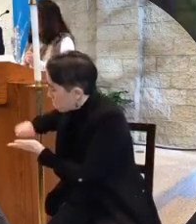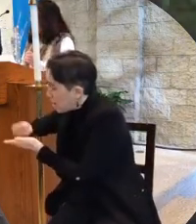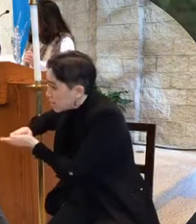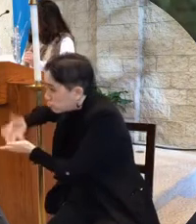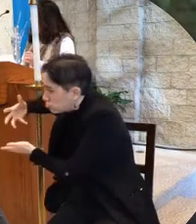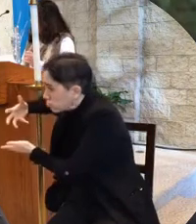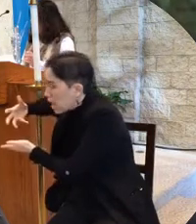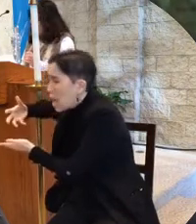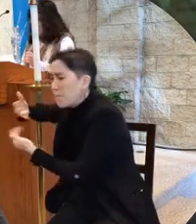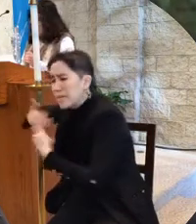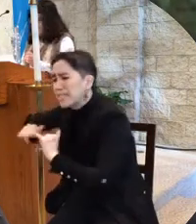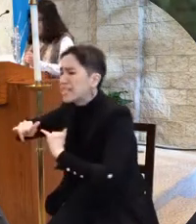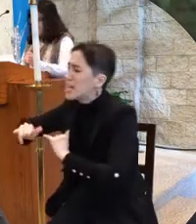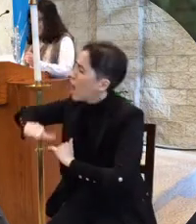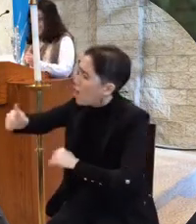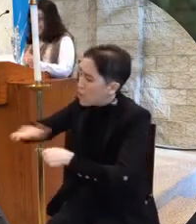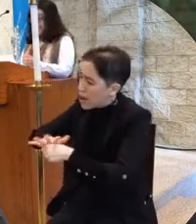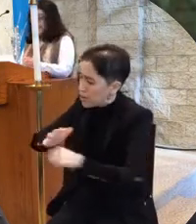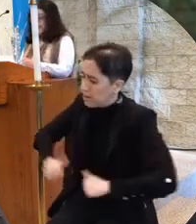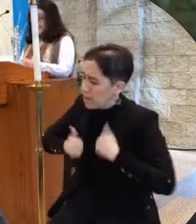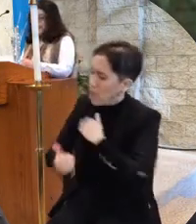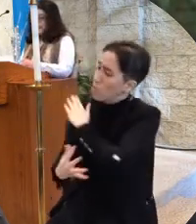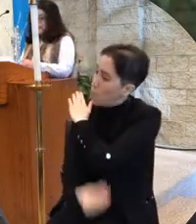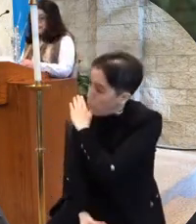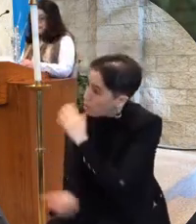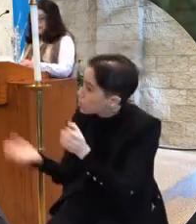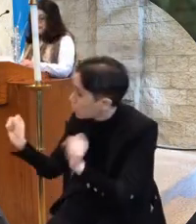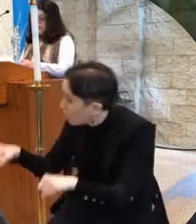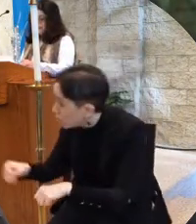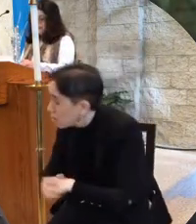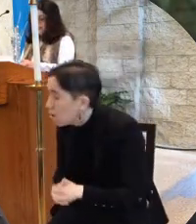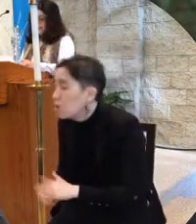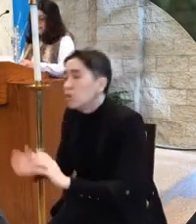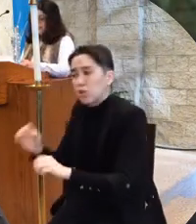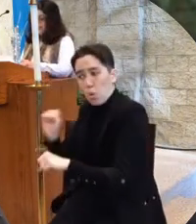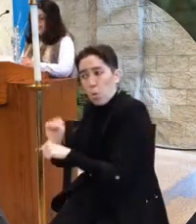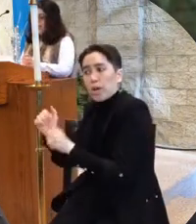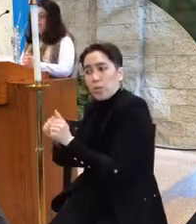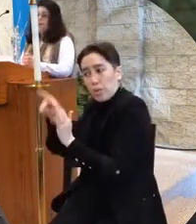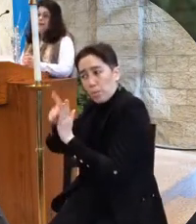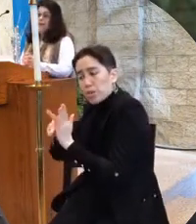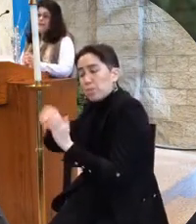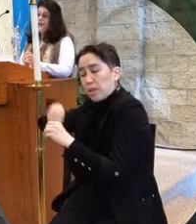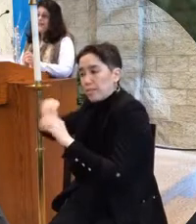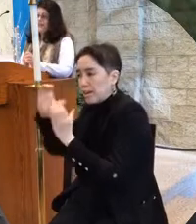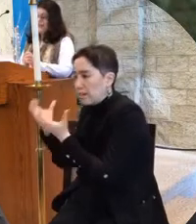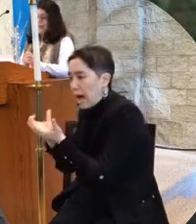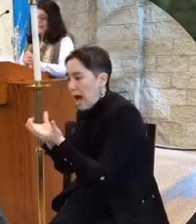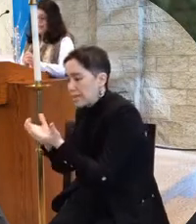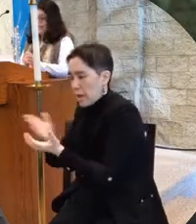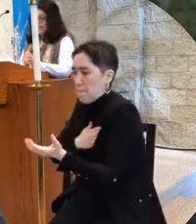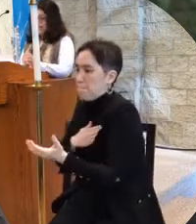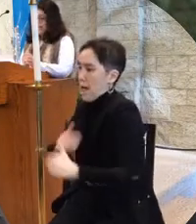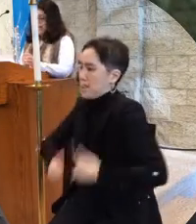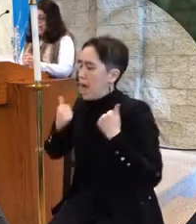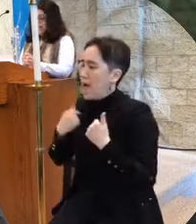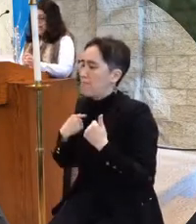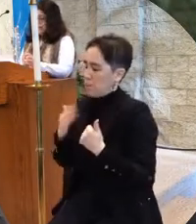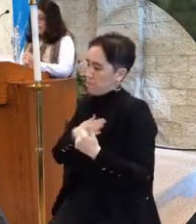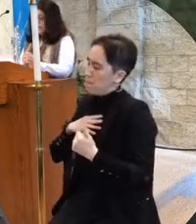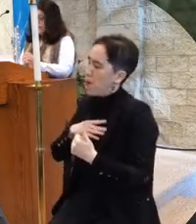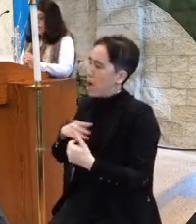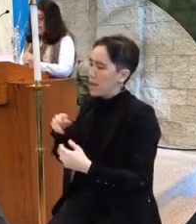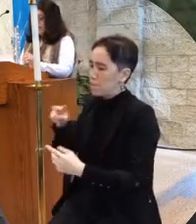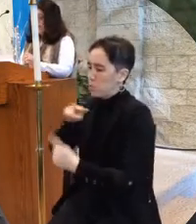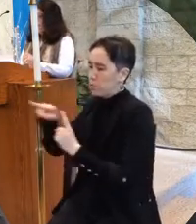all other areas of my life. Working with the principles taught in the class, I now look at my life very differently. And I